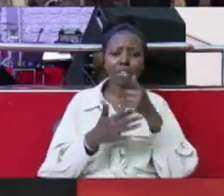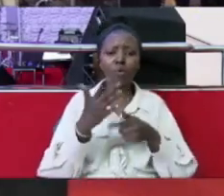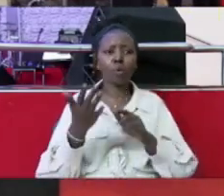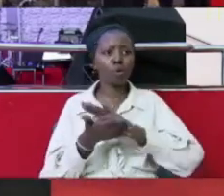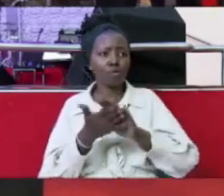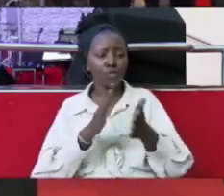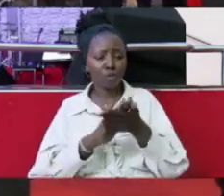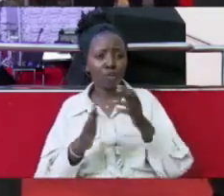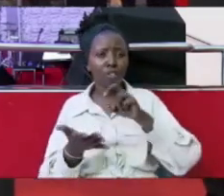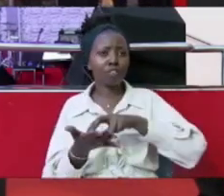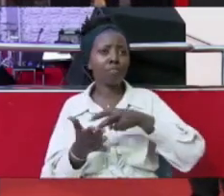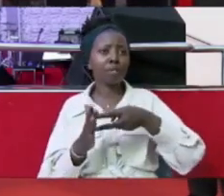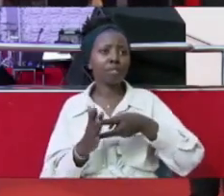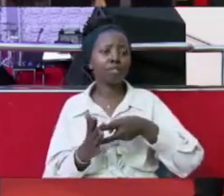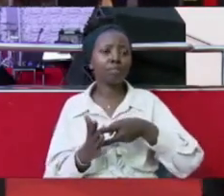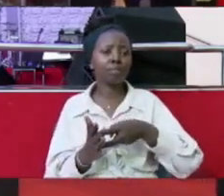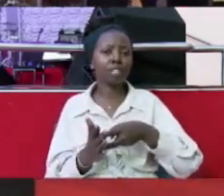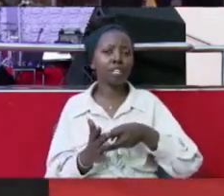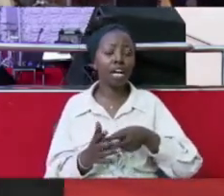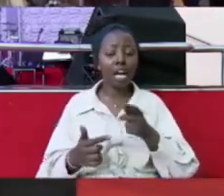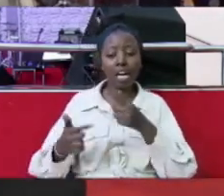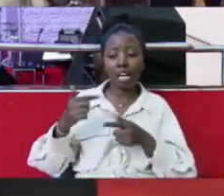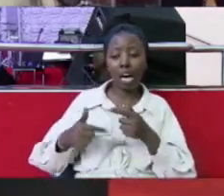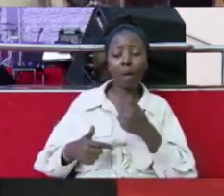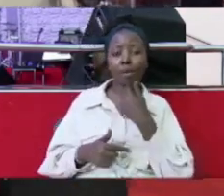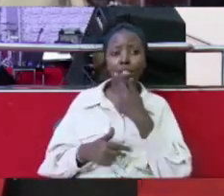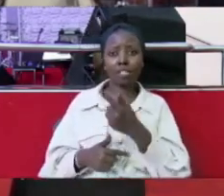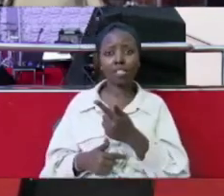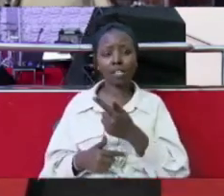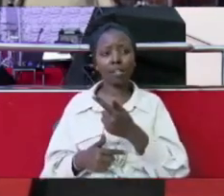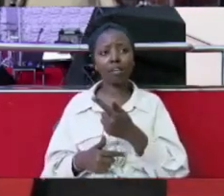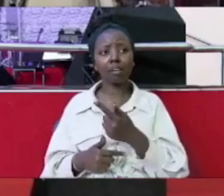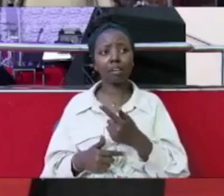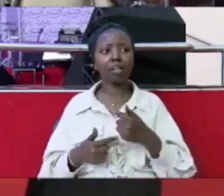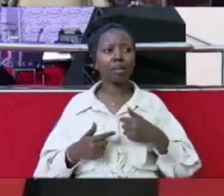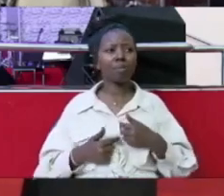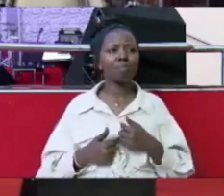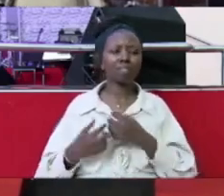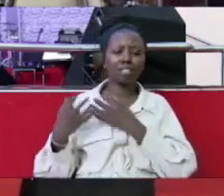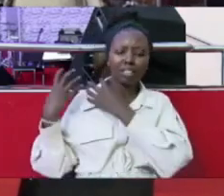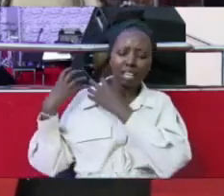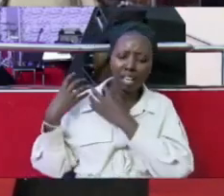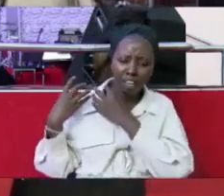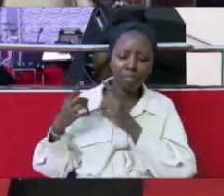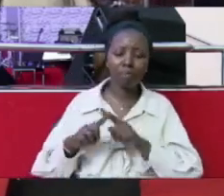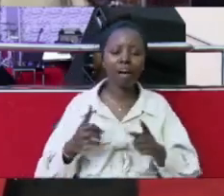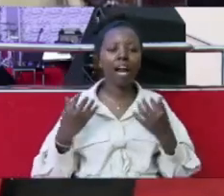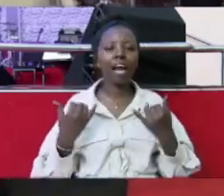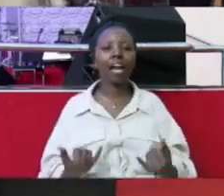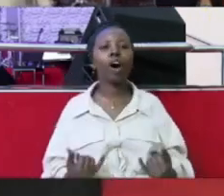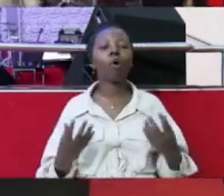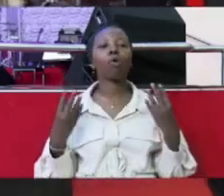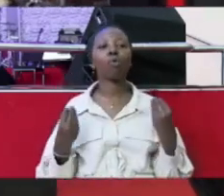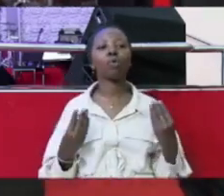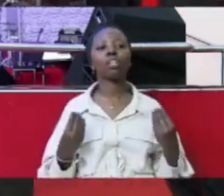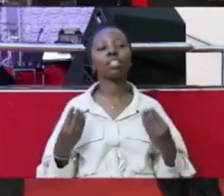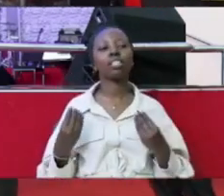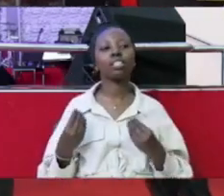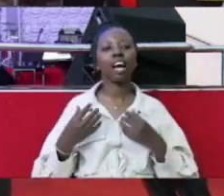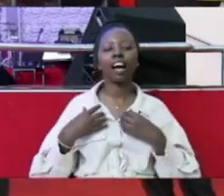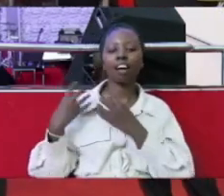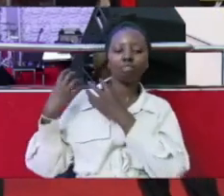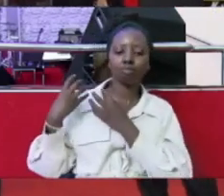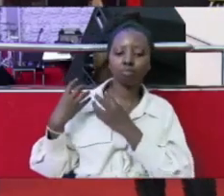encounter wanajua kusamehe ni nini. They come here and say that I was heavy but now I feel right. Wanasema nilikuwa nimebebana mizigo ila